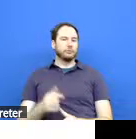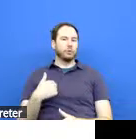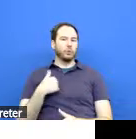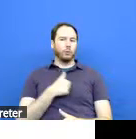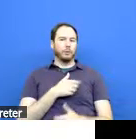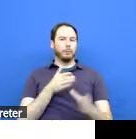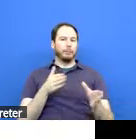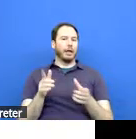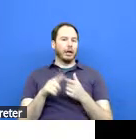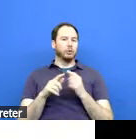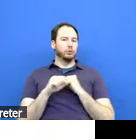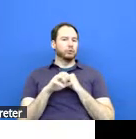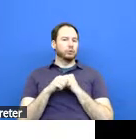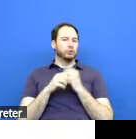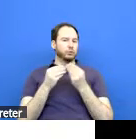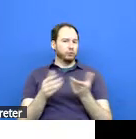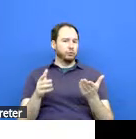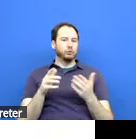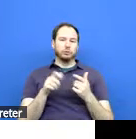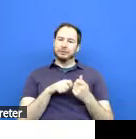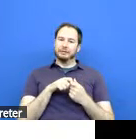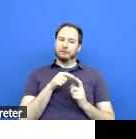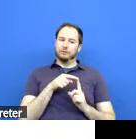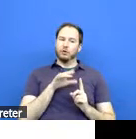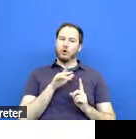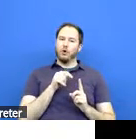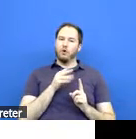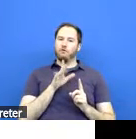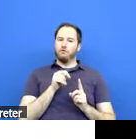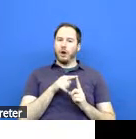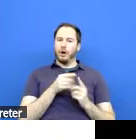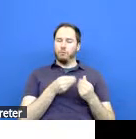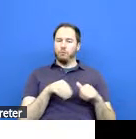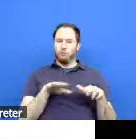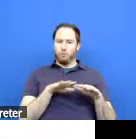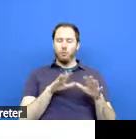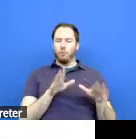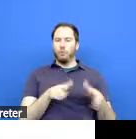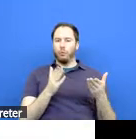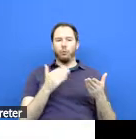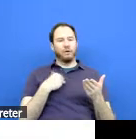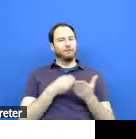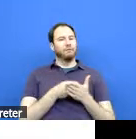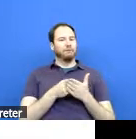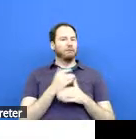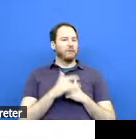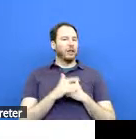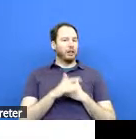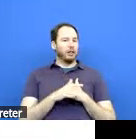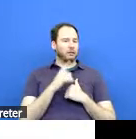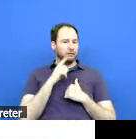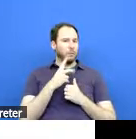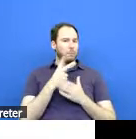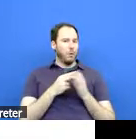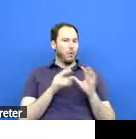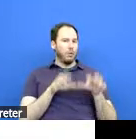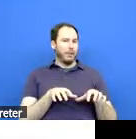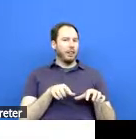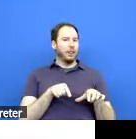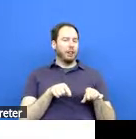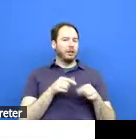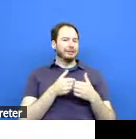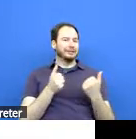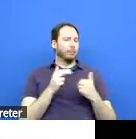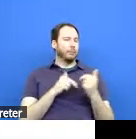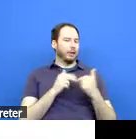do is to get the Cartwright's properties, and there'll be funds available for both buildings since they're two